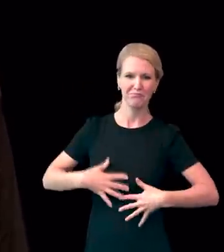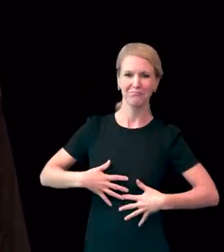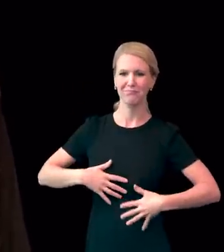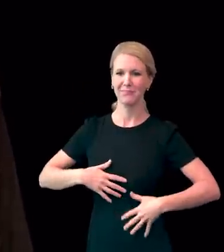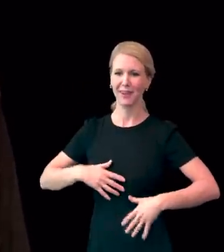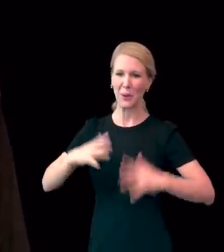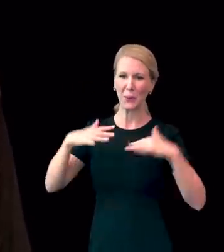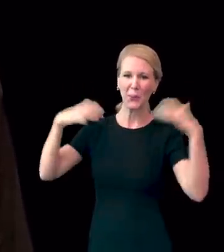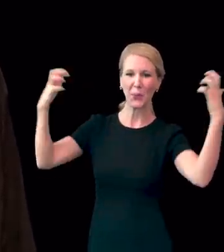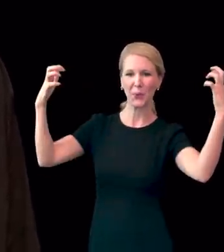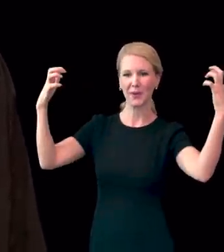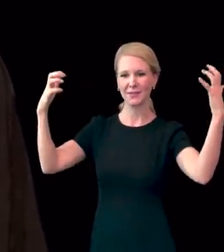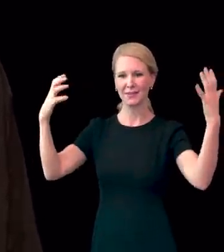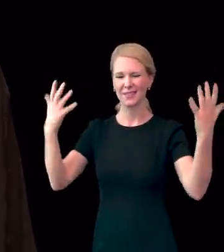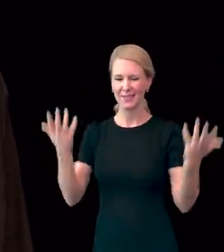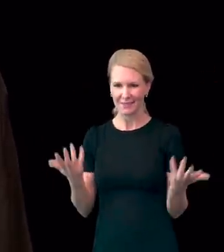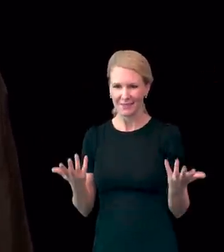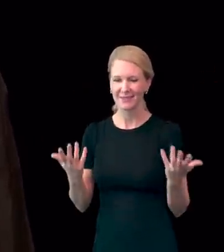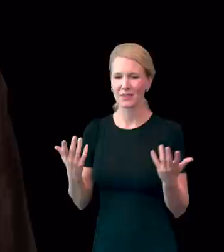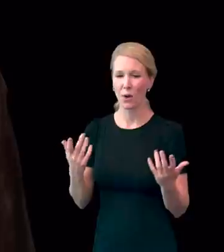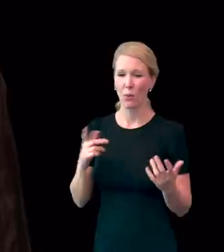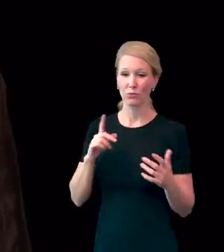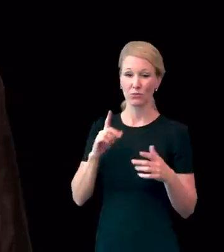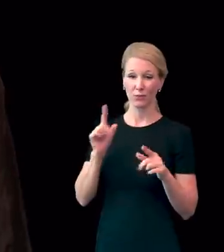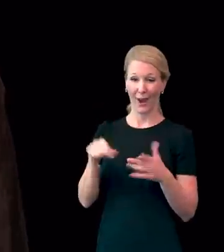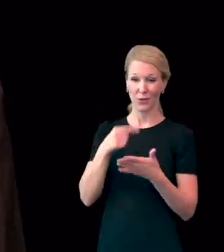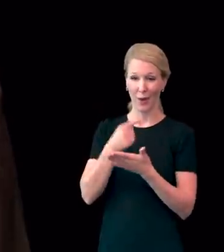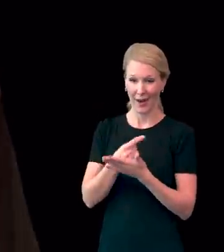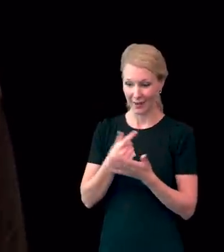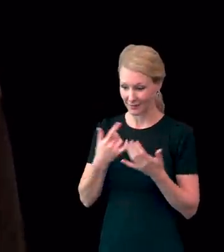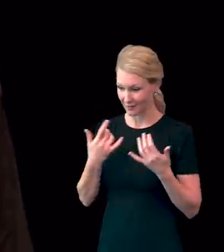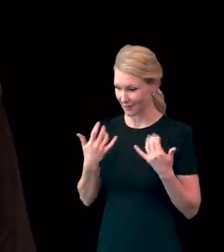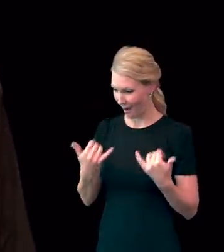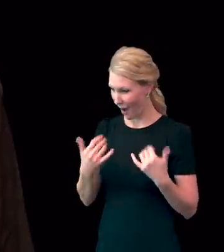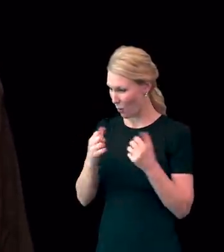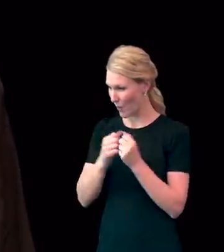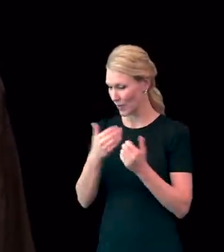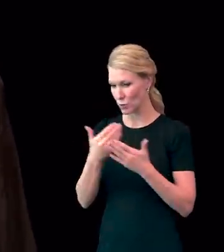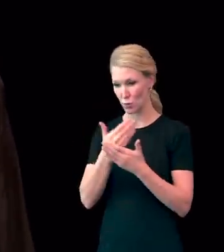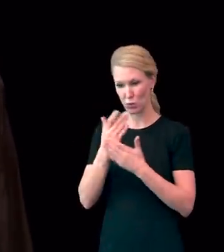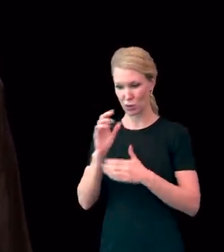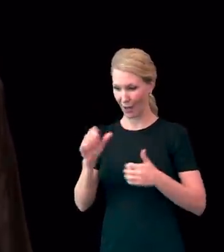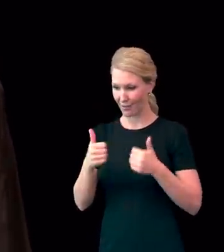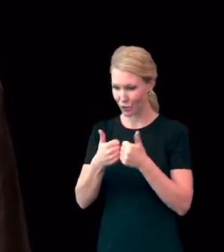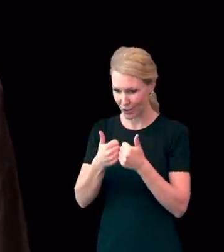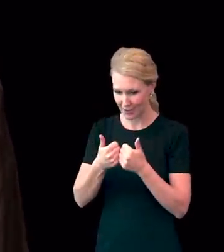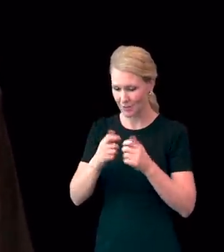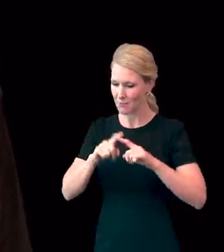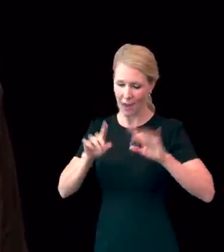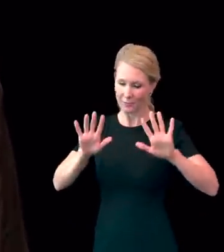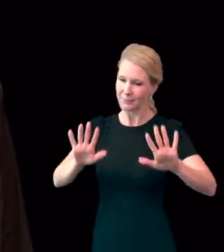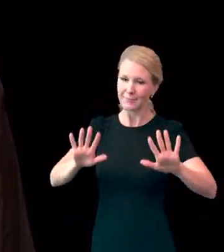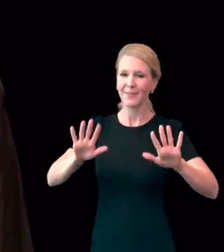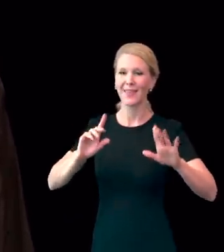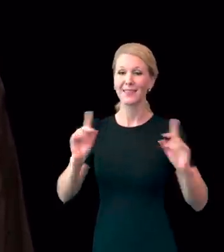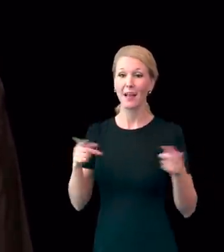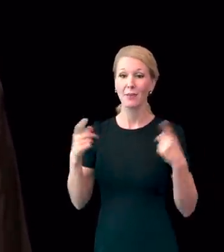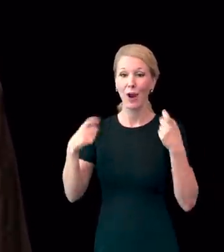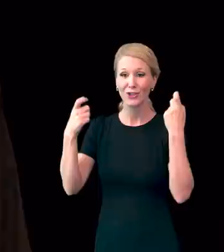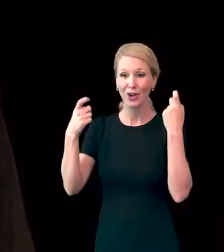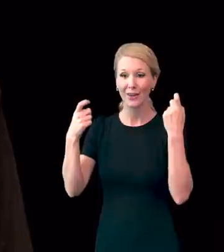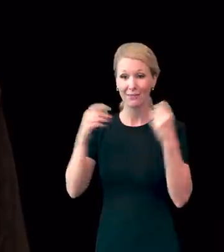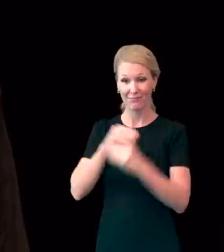school is a challenge, even more so when we faced unexpected events each day. Regardless of how this celebration is delivered, the fact